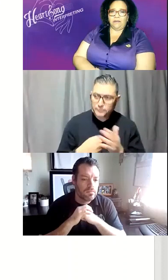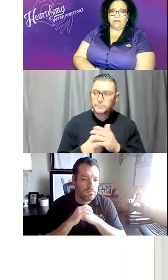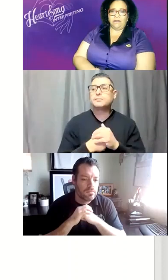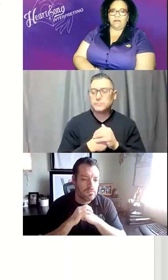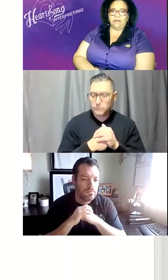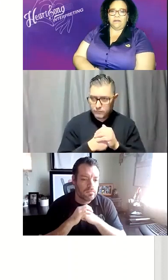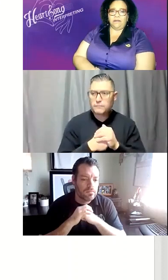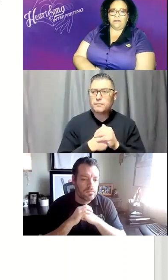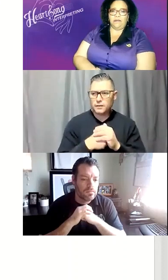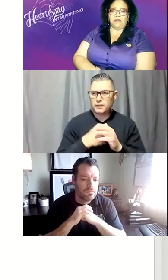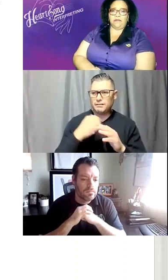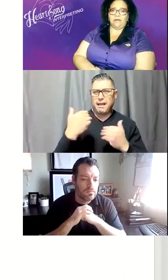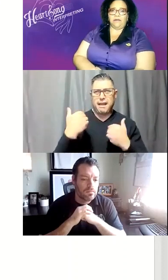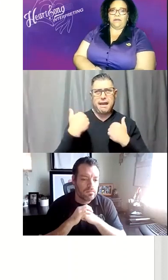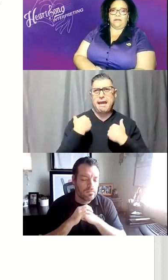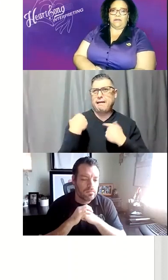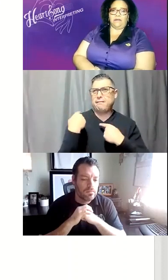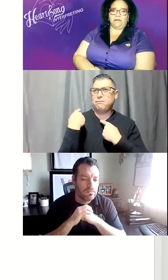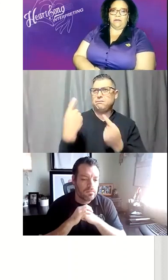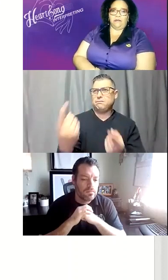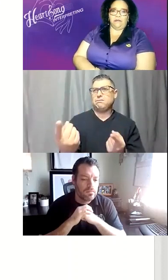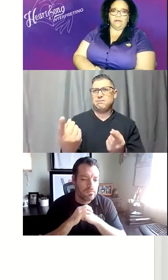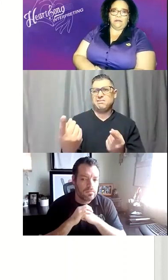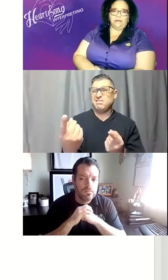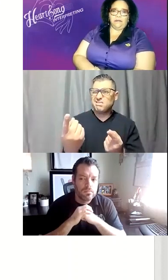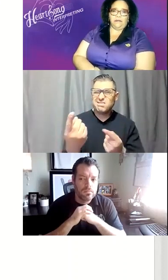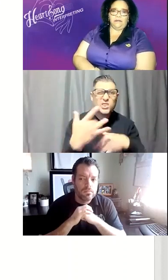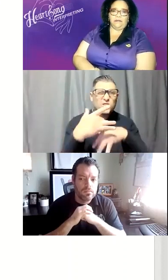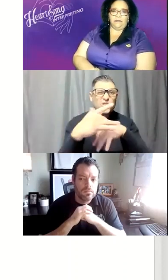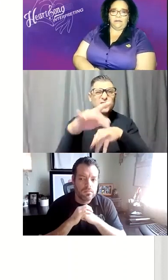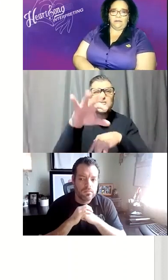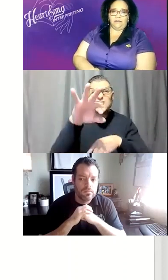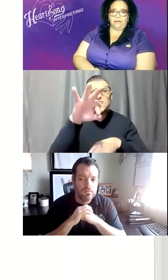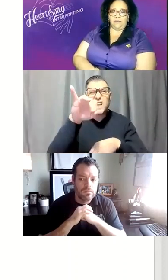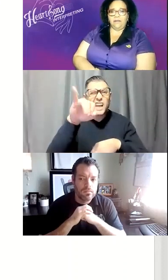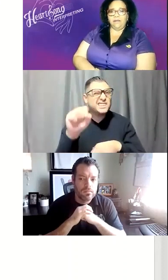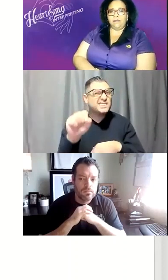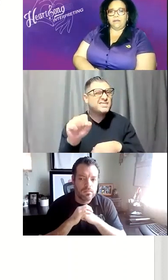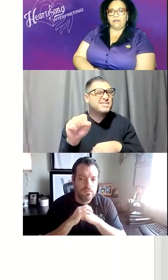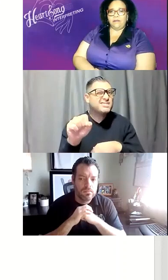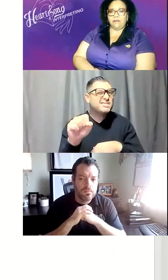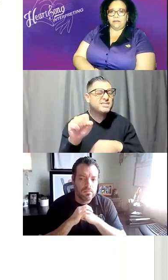been in existence since, I would say, probably the early 90s.